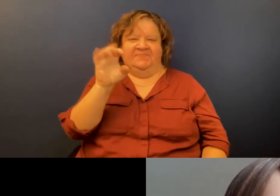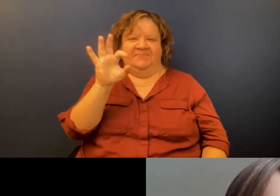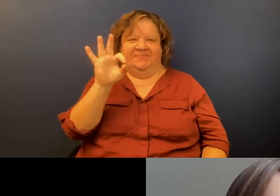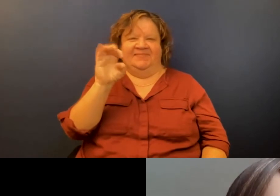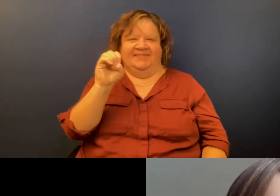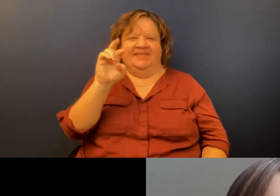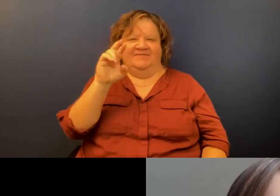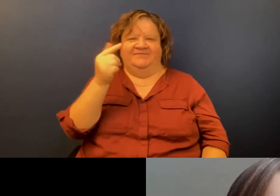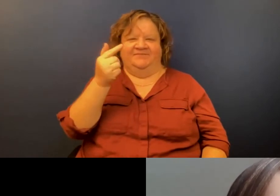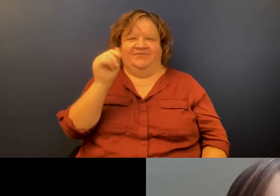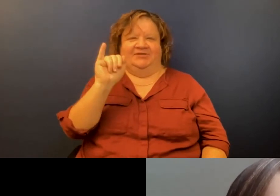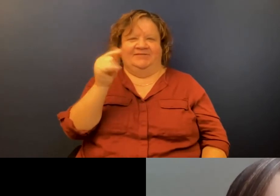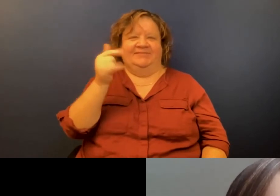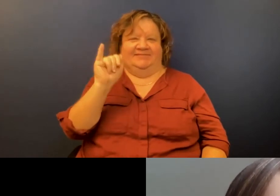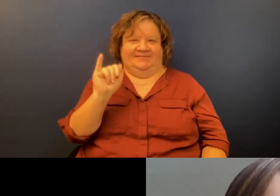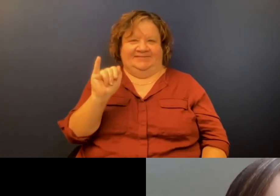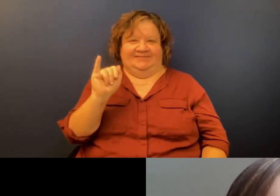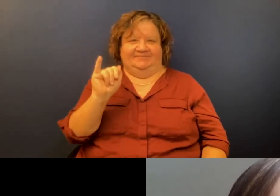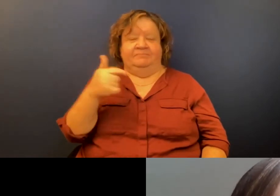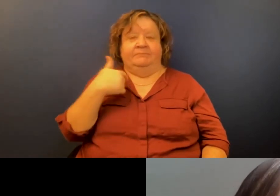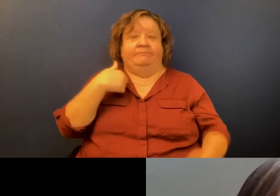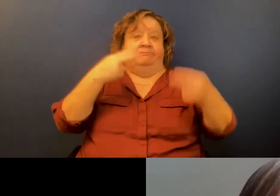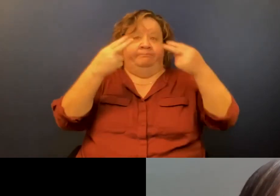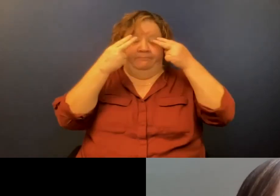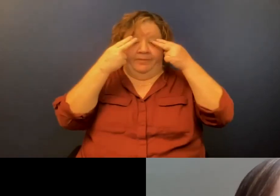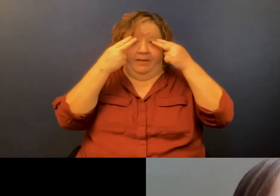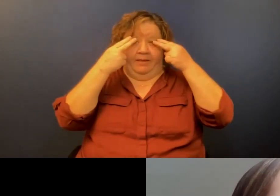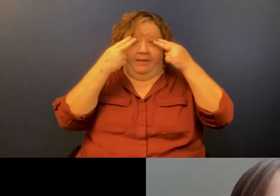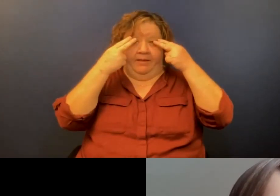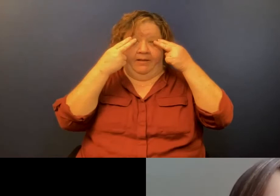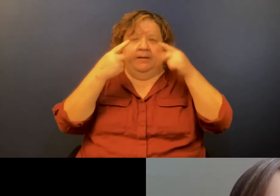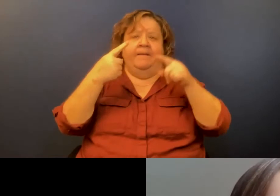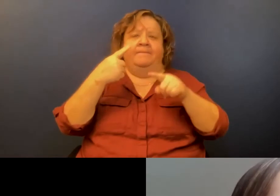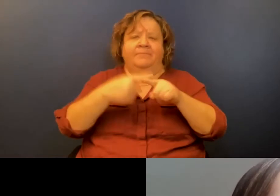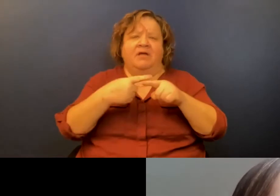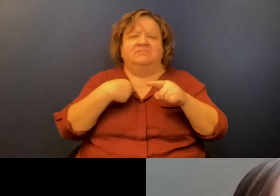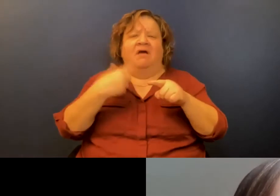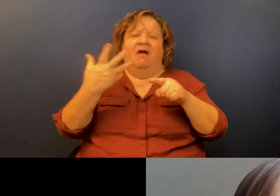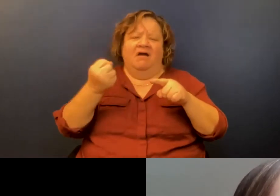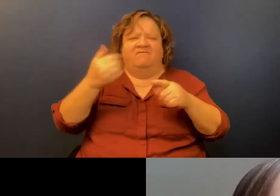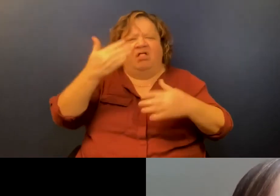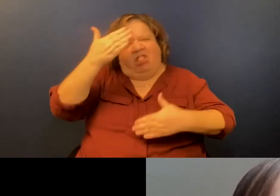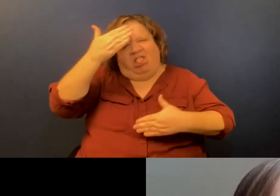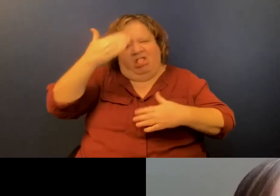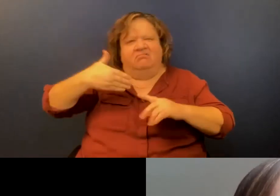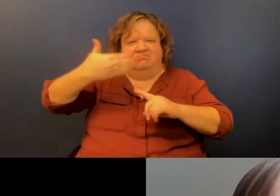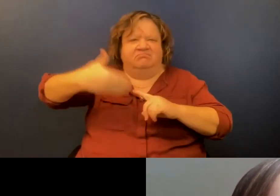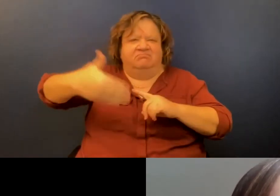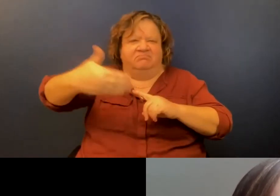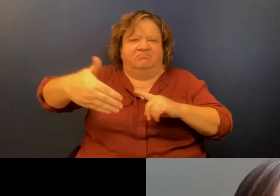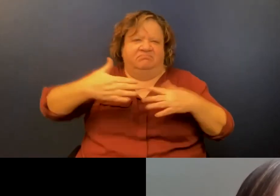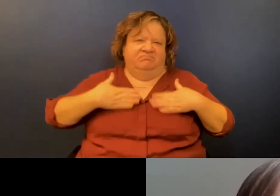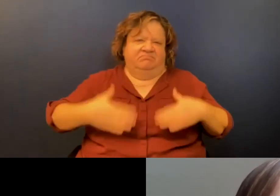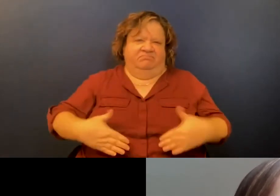is blind and lives with chronic illness. I became disabled early in life, so I don't really know anything